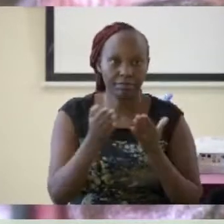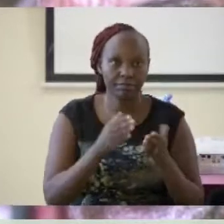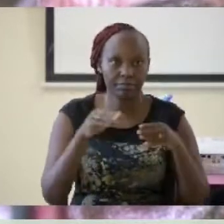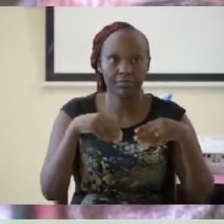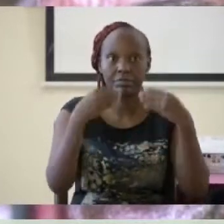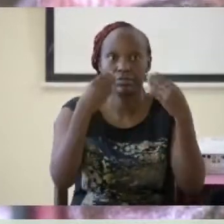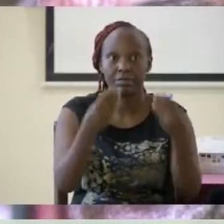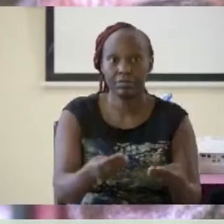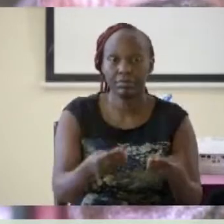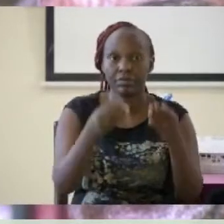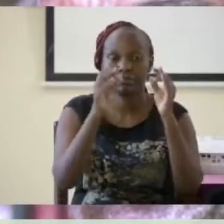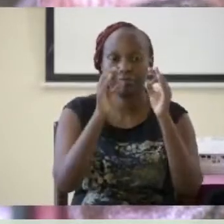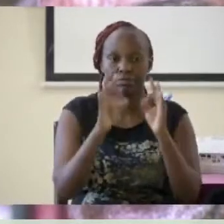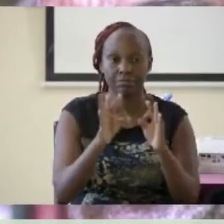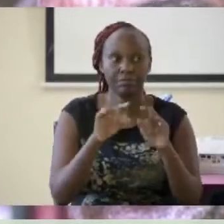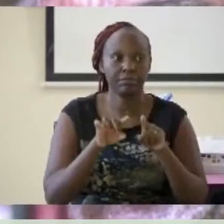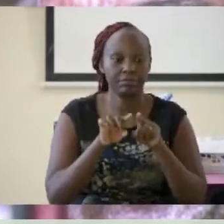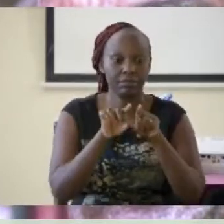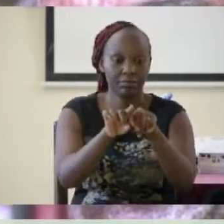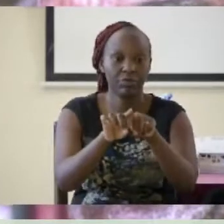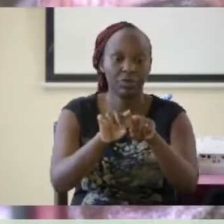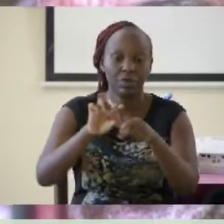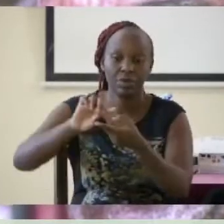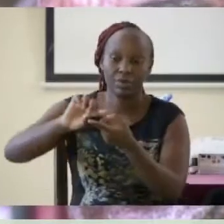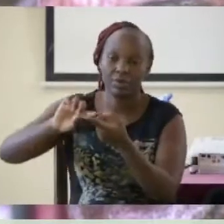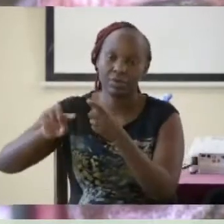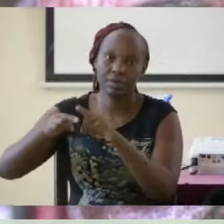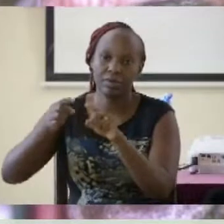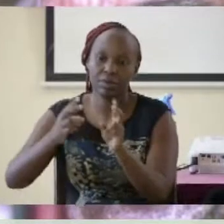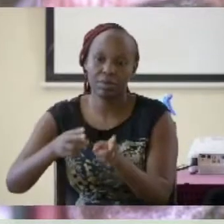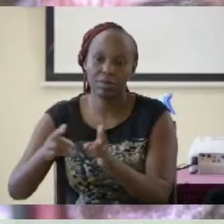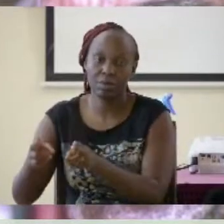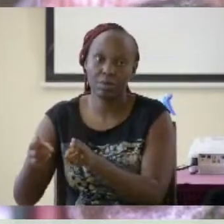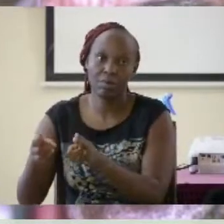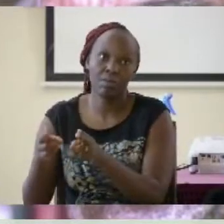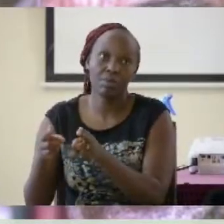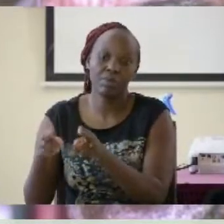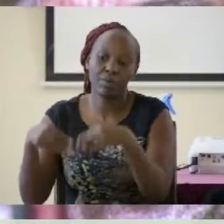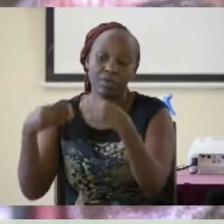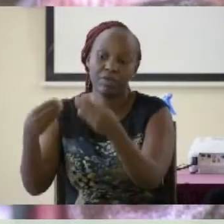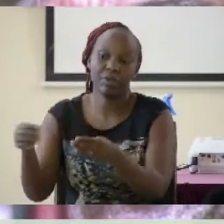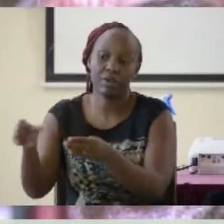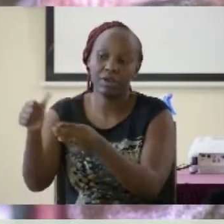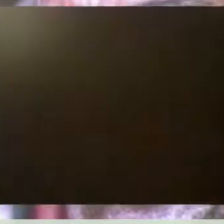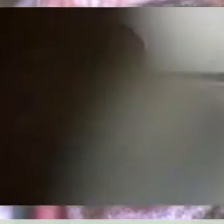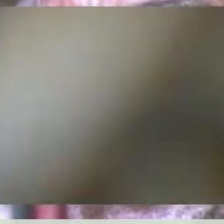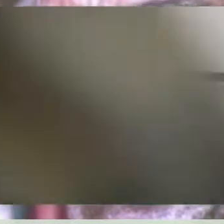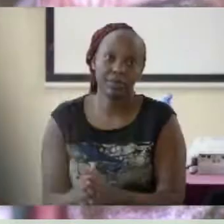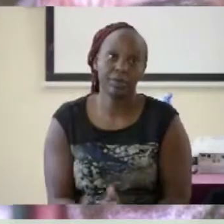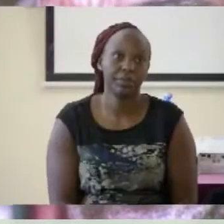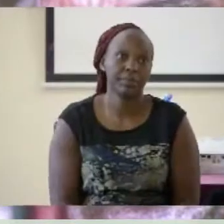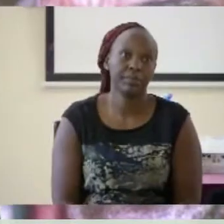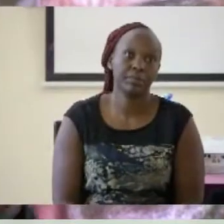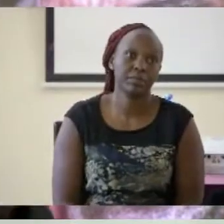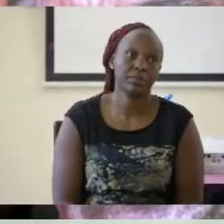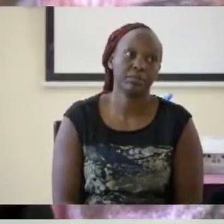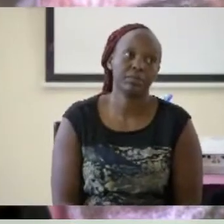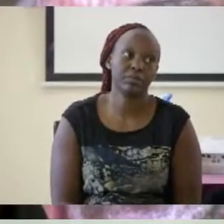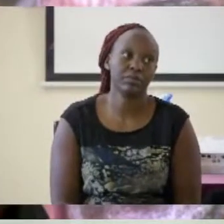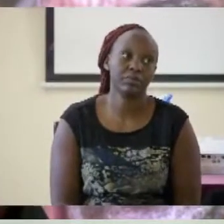delivery is at par with the regular services you'd provide to any service that